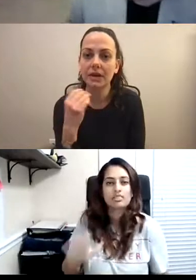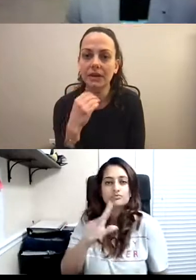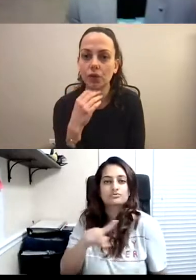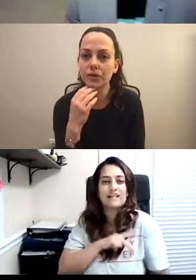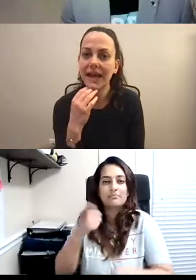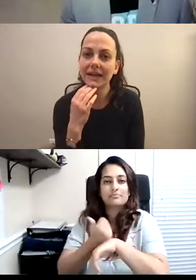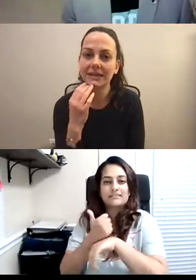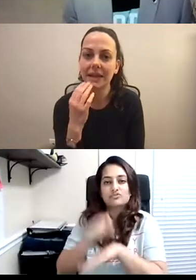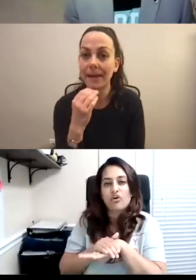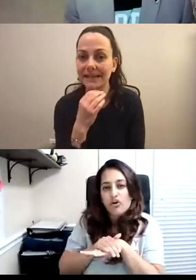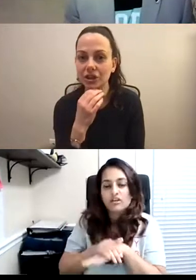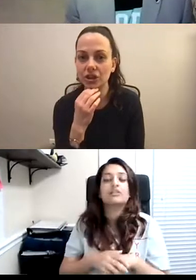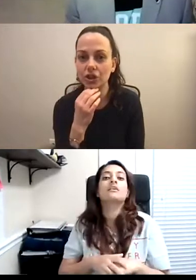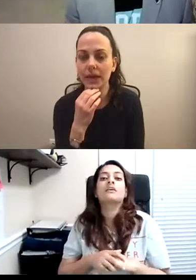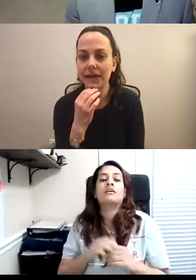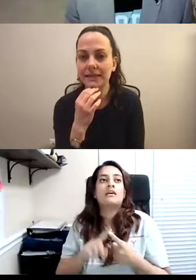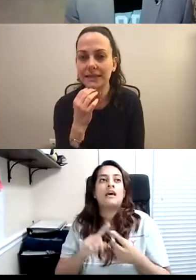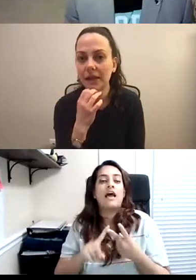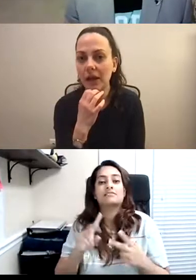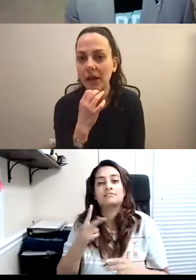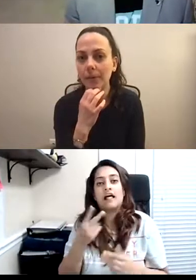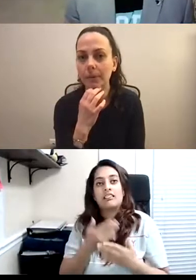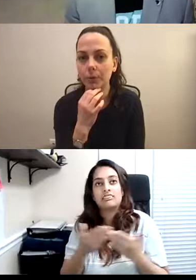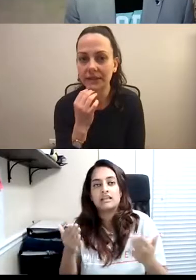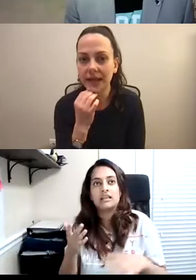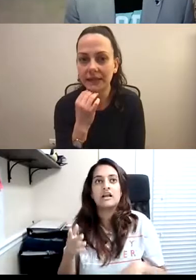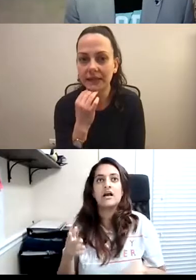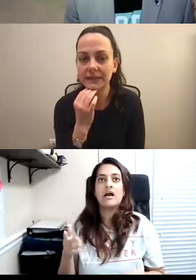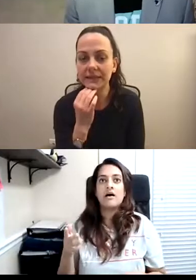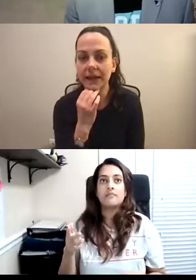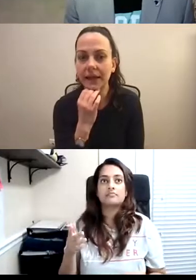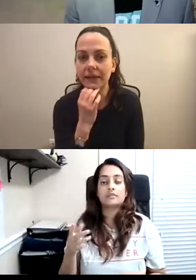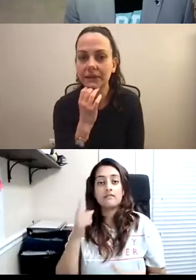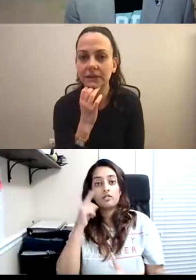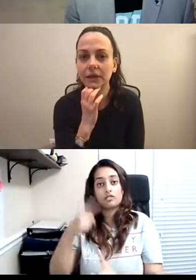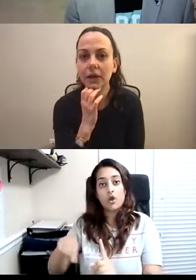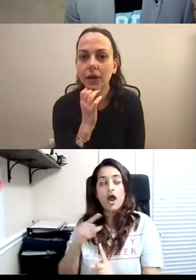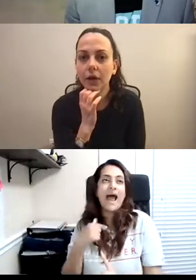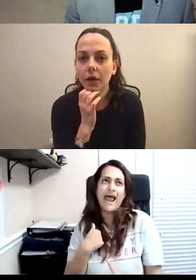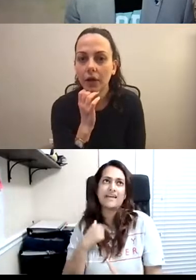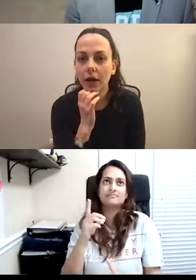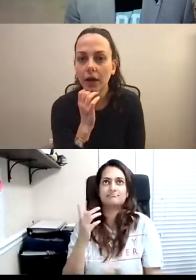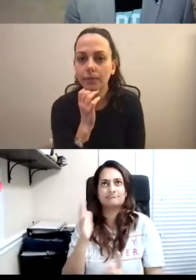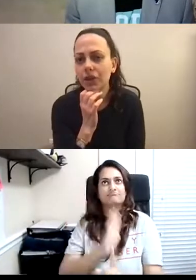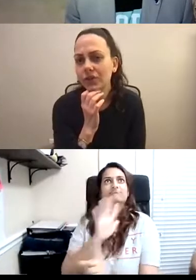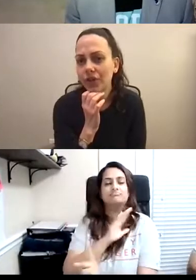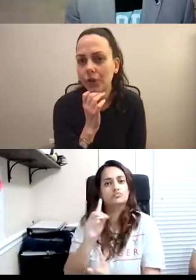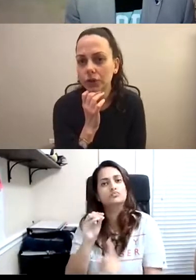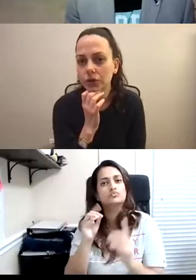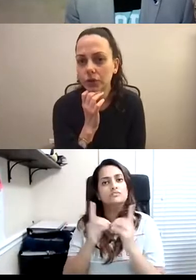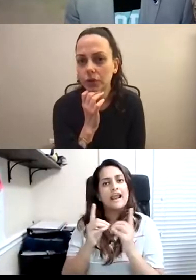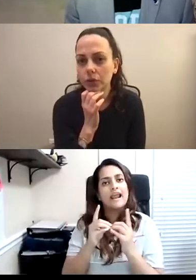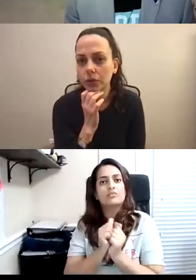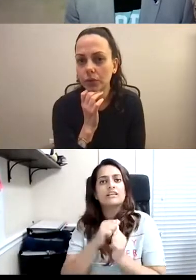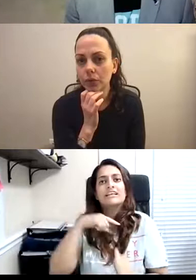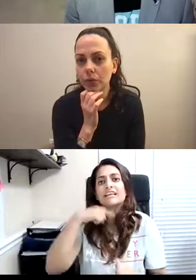just because through text and messages, you can't see people's personalities. And just for